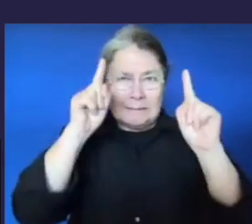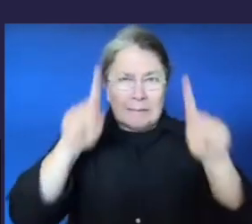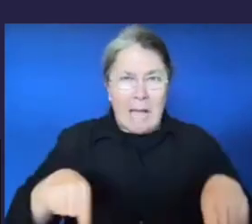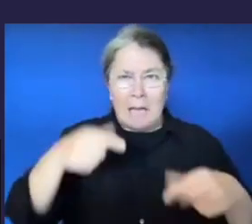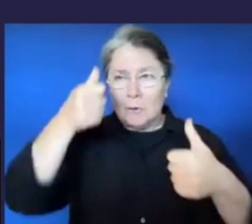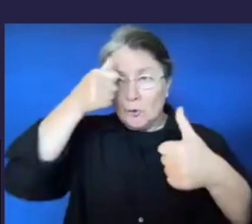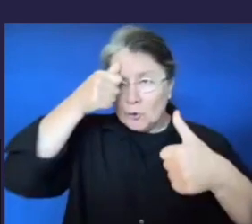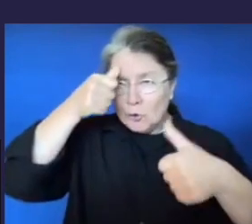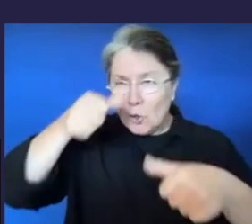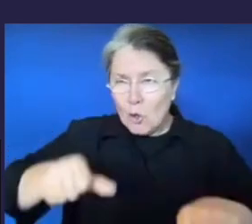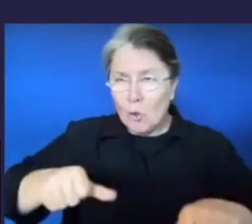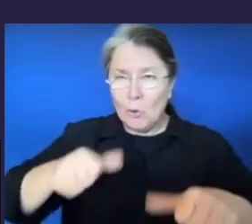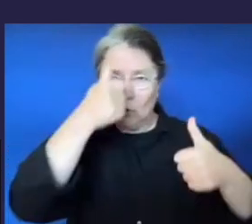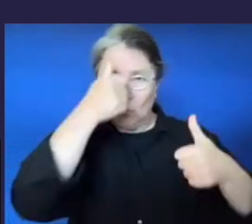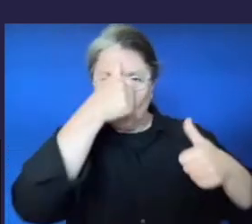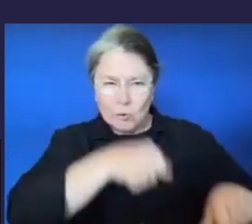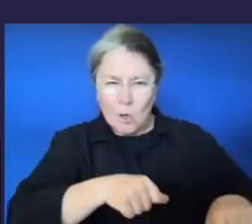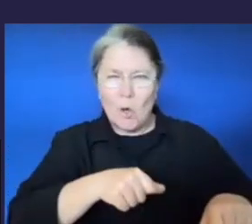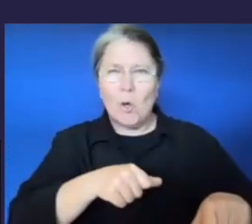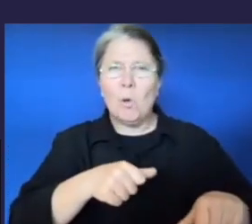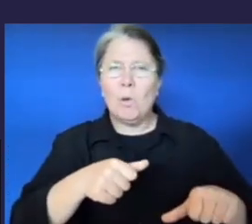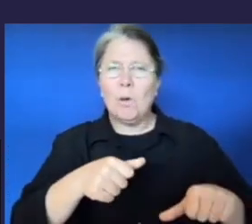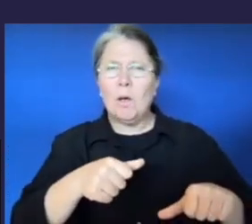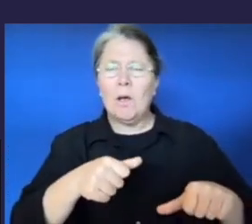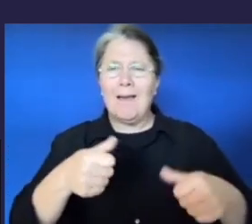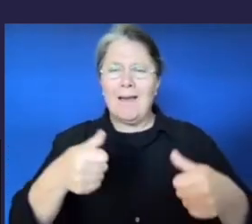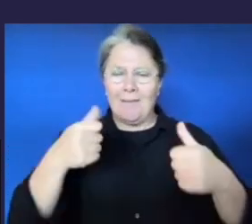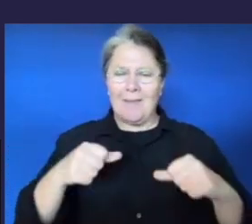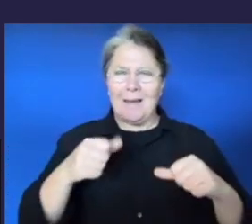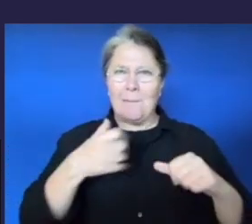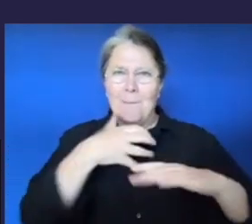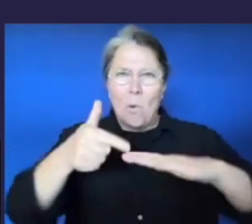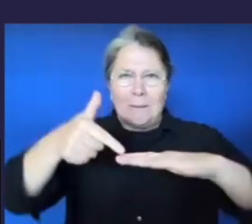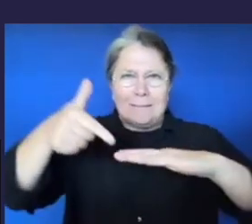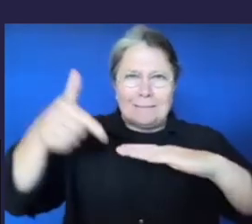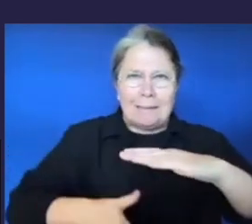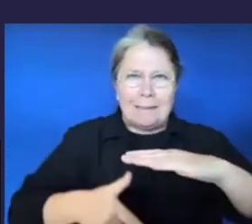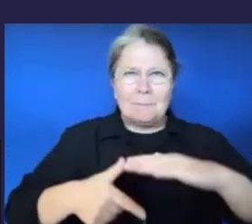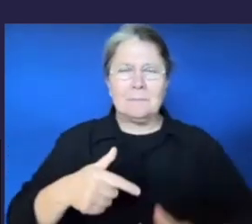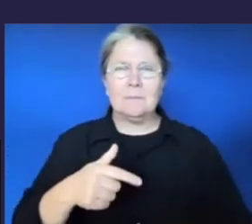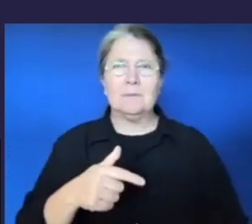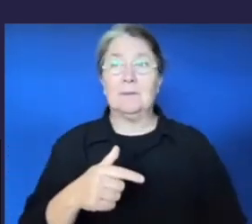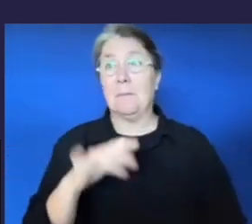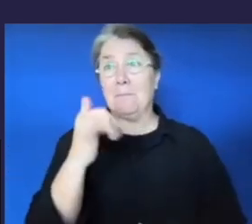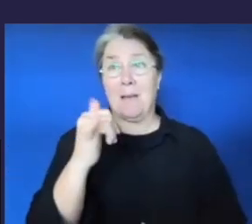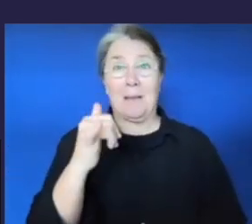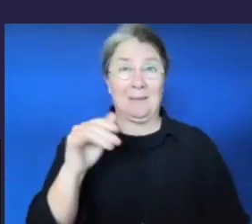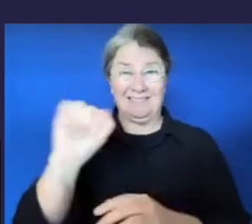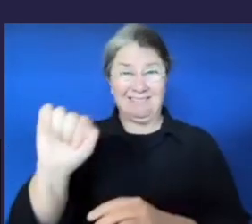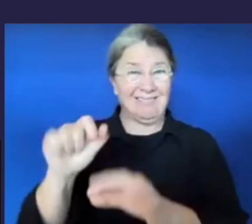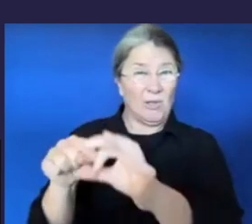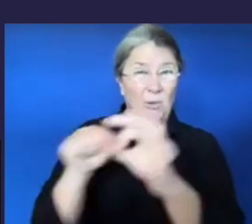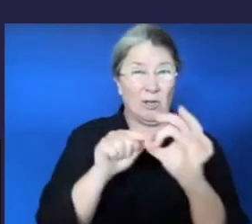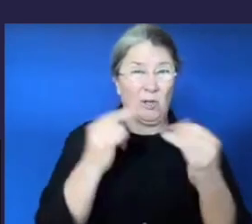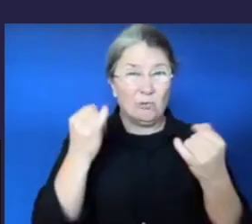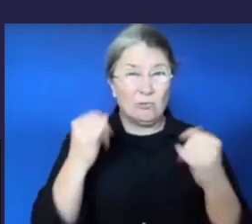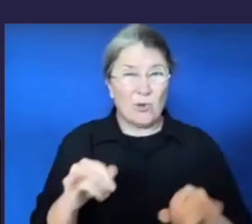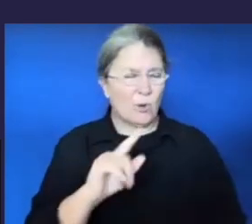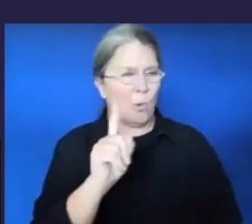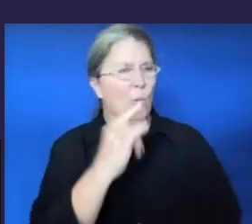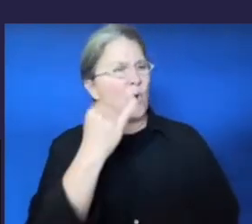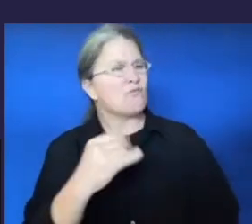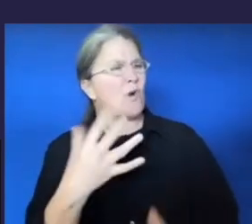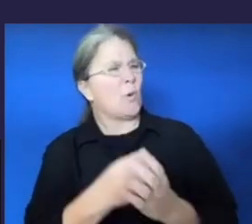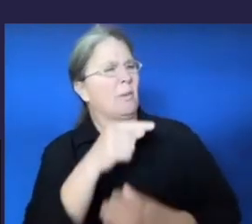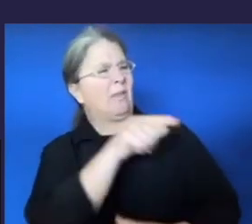person. Even though the questions may be unsophisticated, like, "What's wrong with James? Was he in an accident?" The intent is